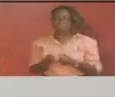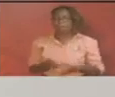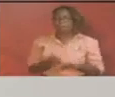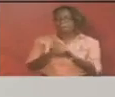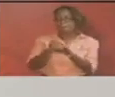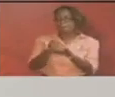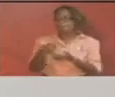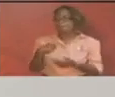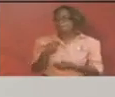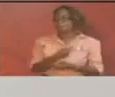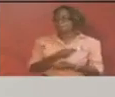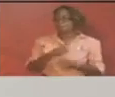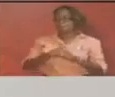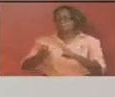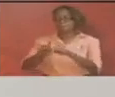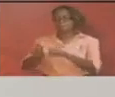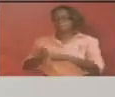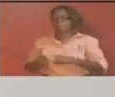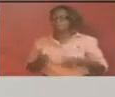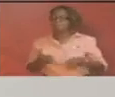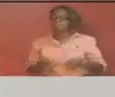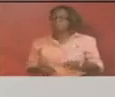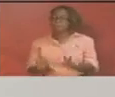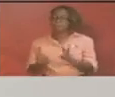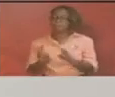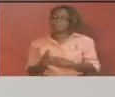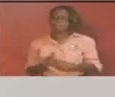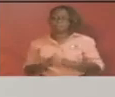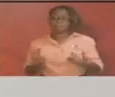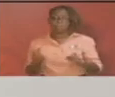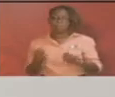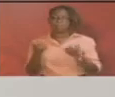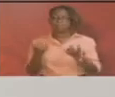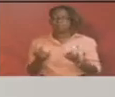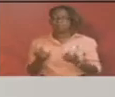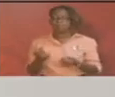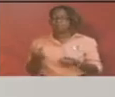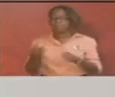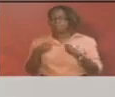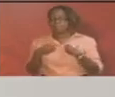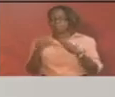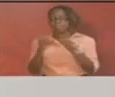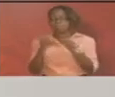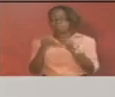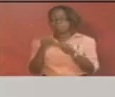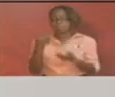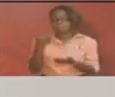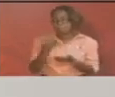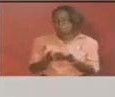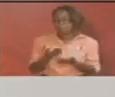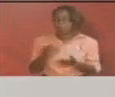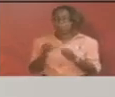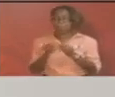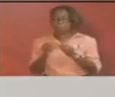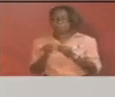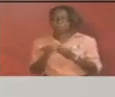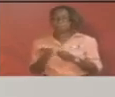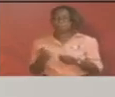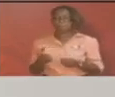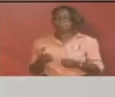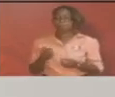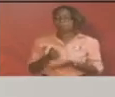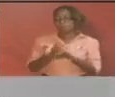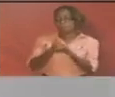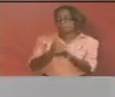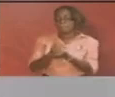place, and the burden of additional verification goes on to the regulator, which may slow access. Thank